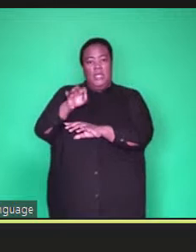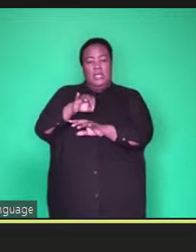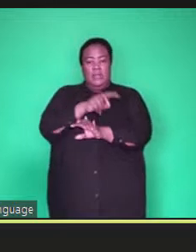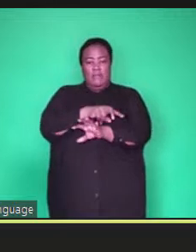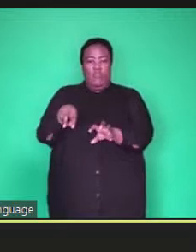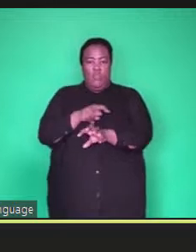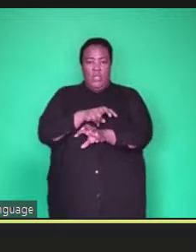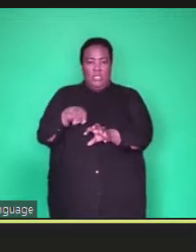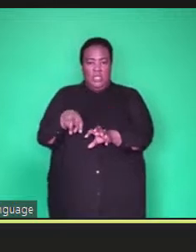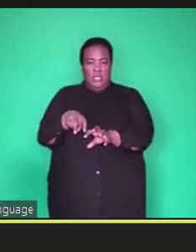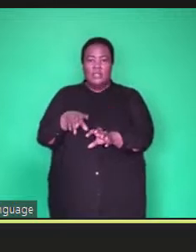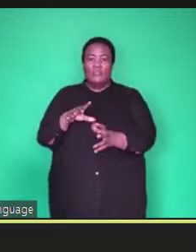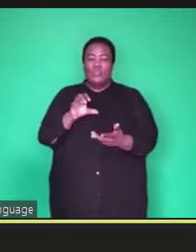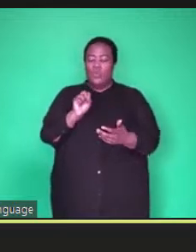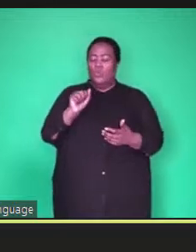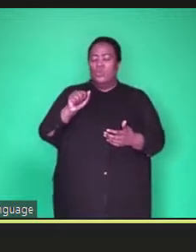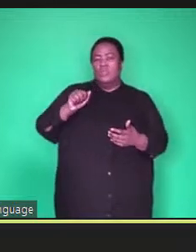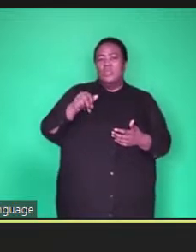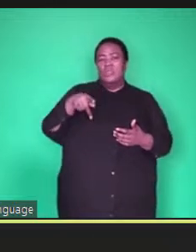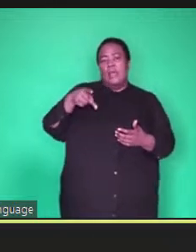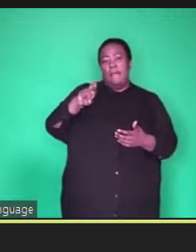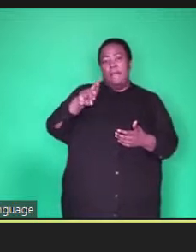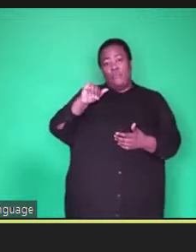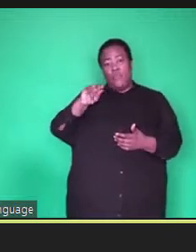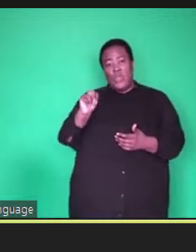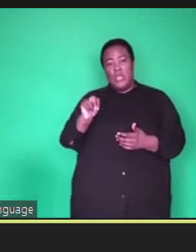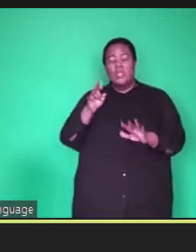talking about this rural to